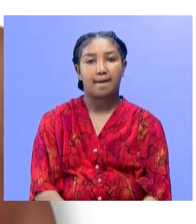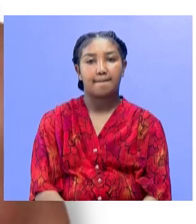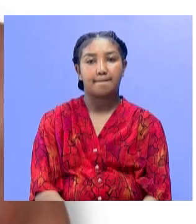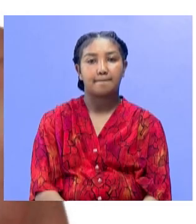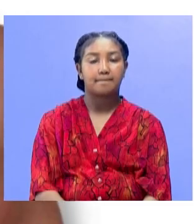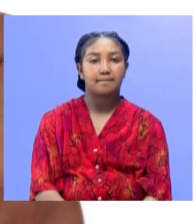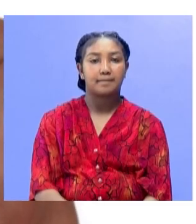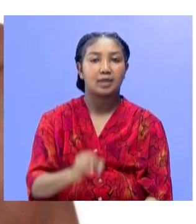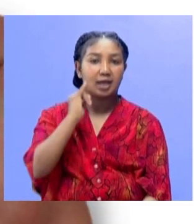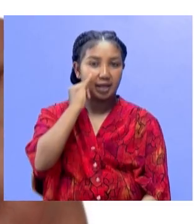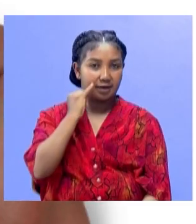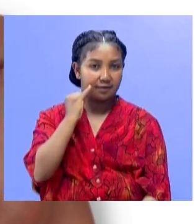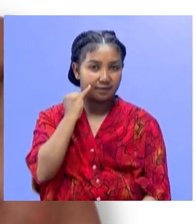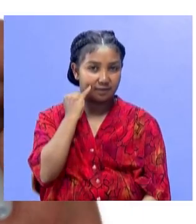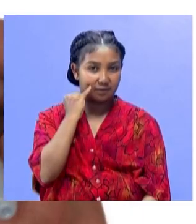if